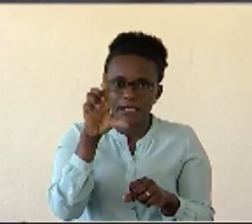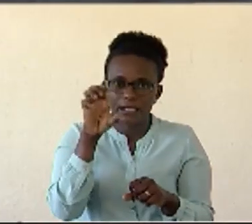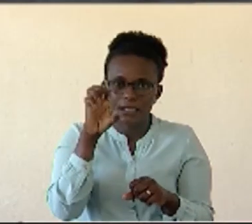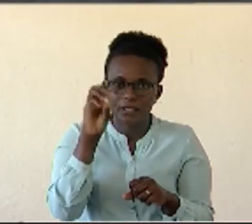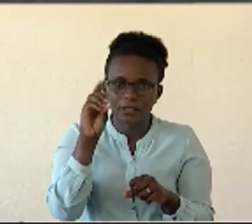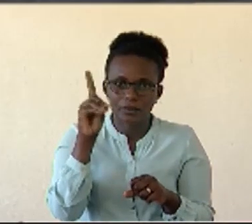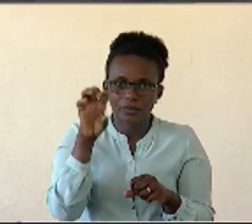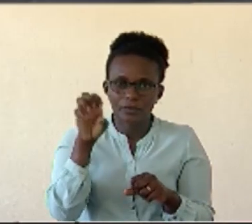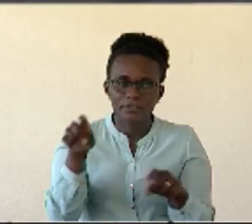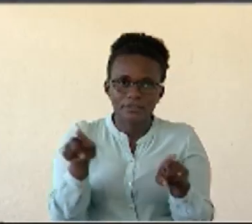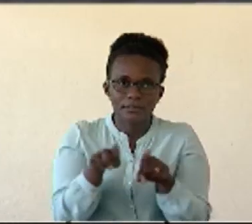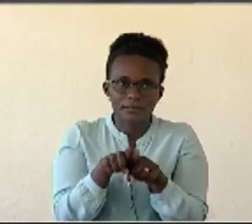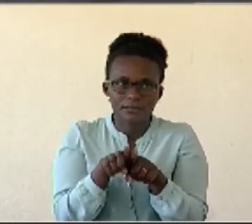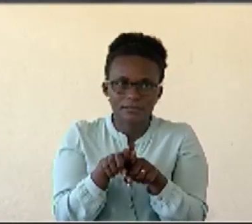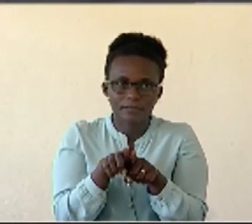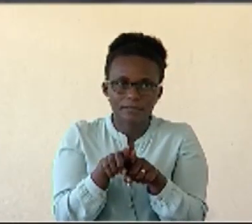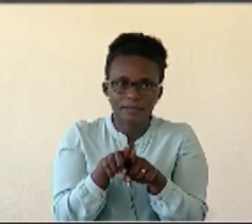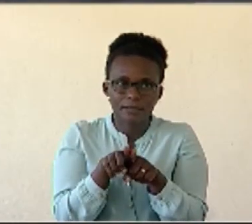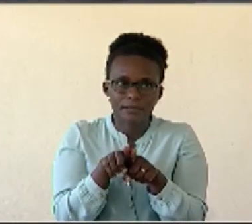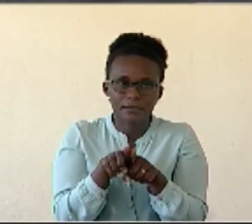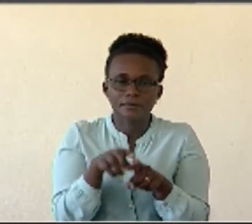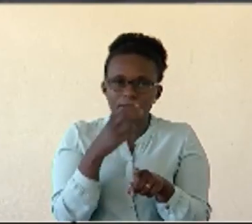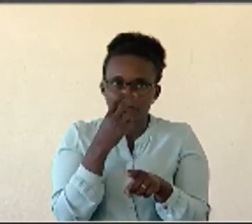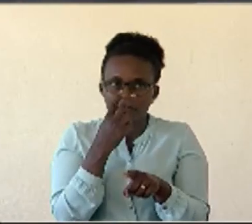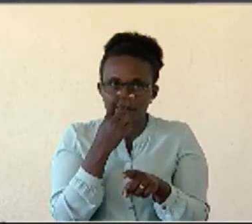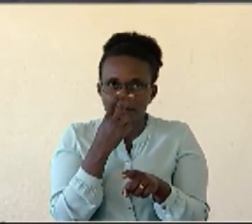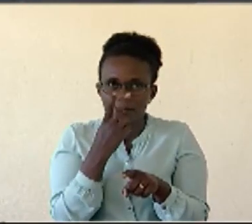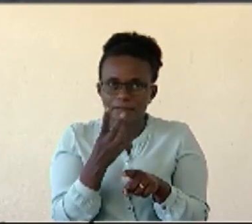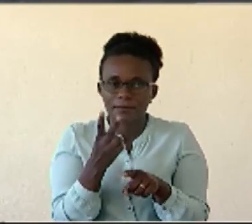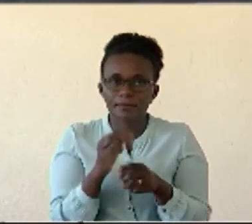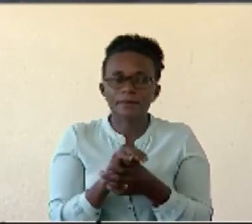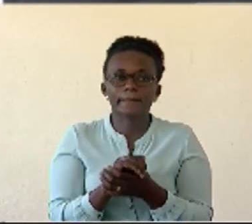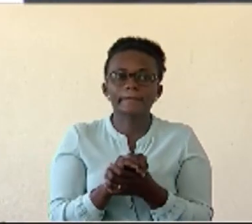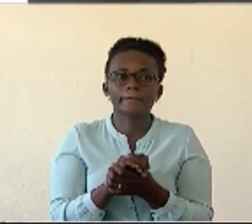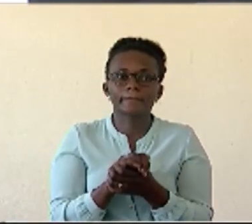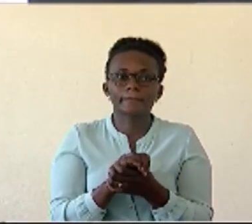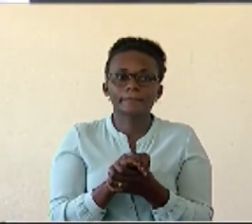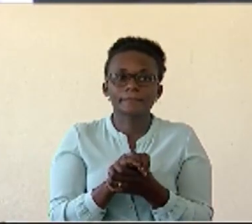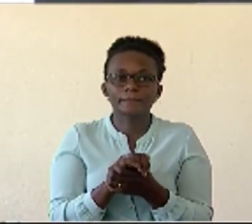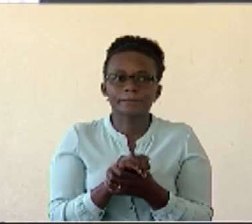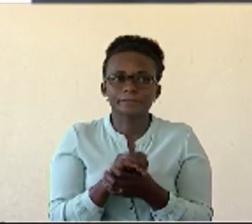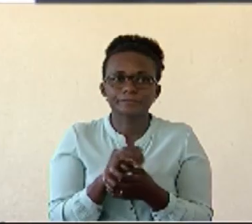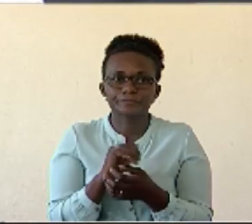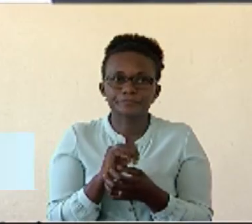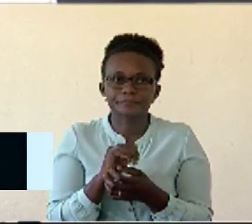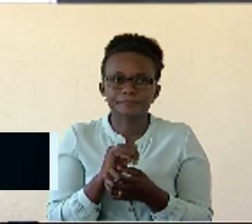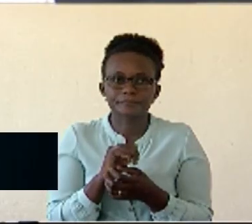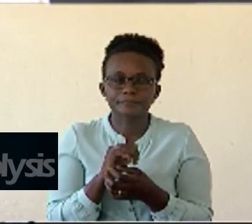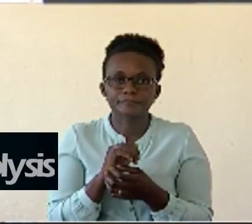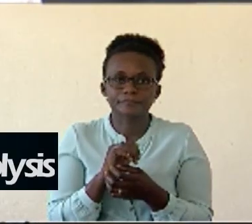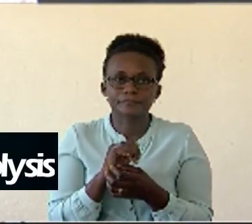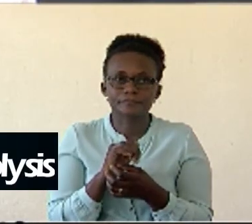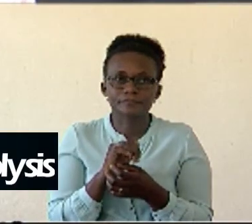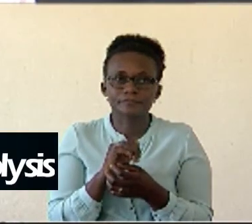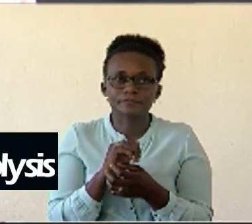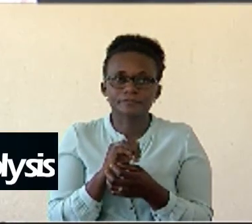so it is still the same solution, electrolysis of copper 2 sulfate, but here we are looking at